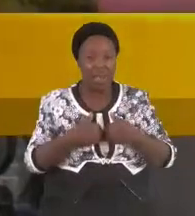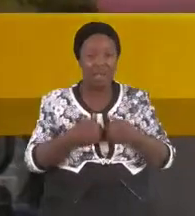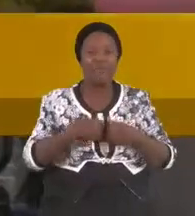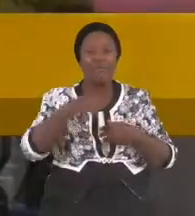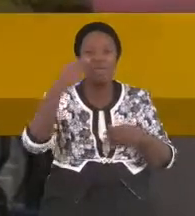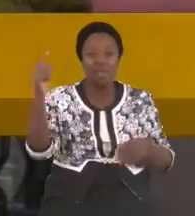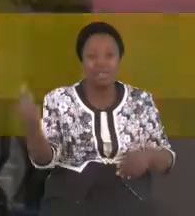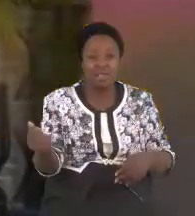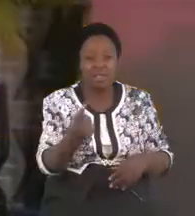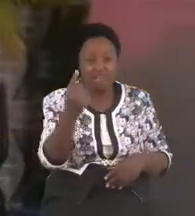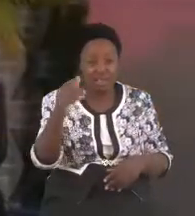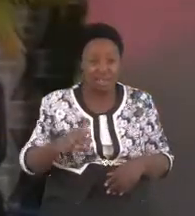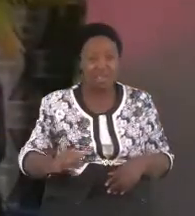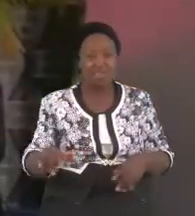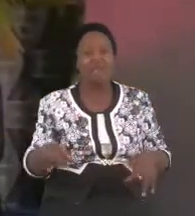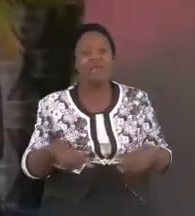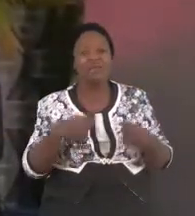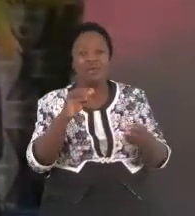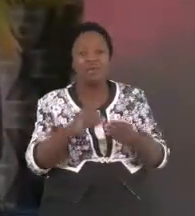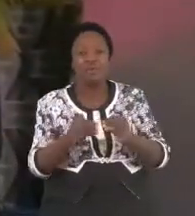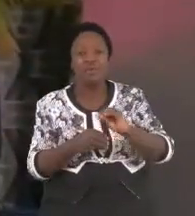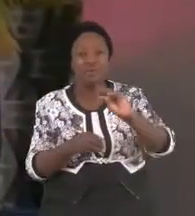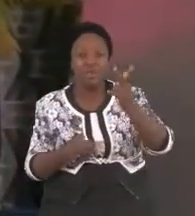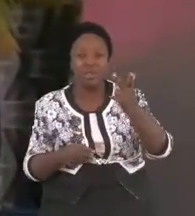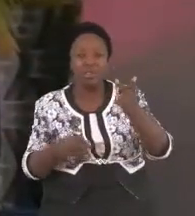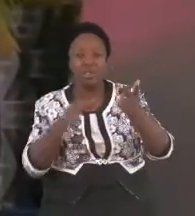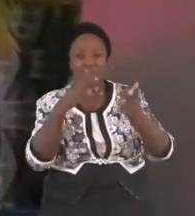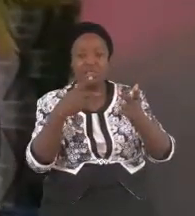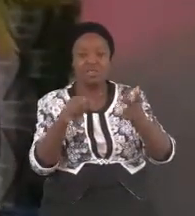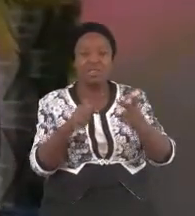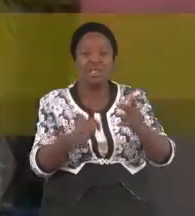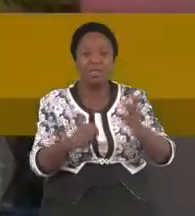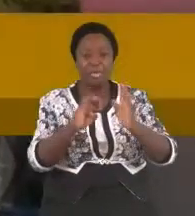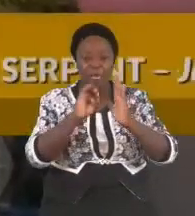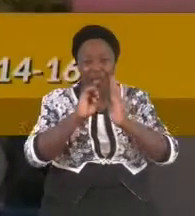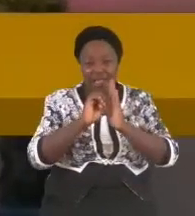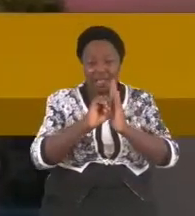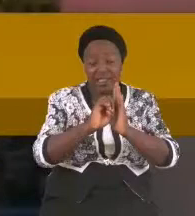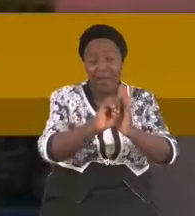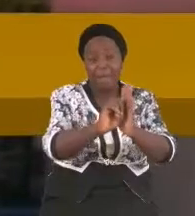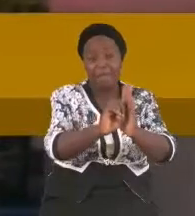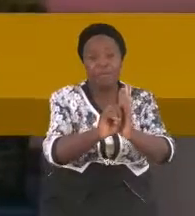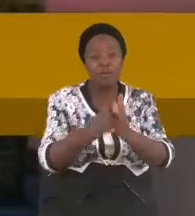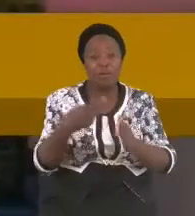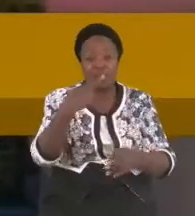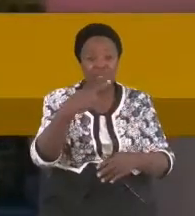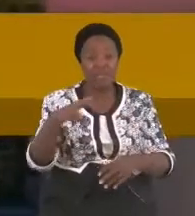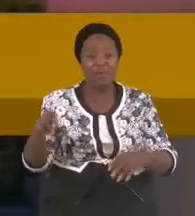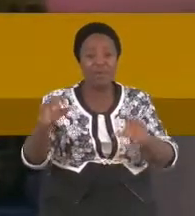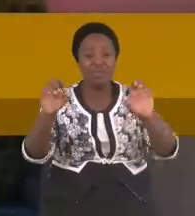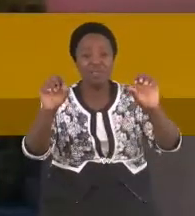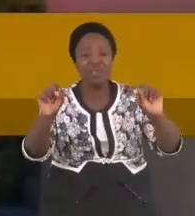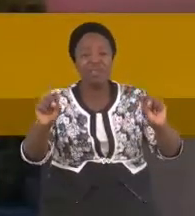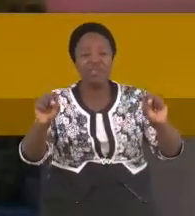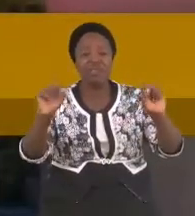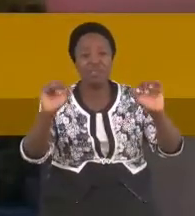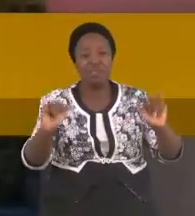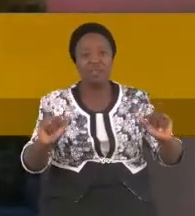Number 3, that is the symbolic serpent. The symbolic serpent. That serpent that was lifted